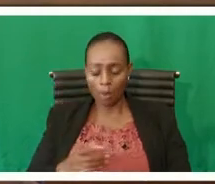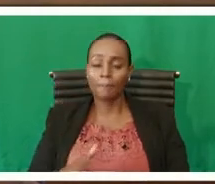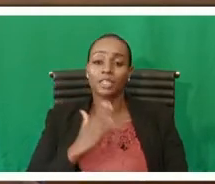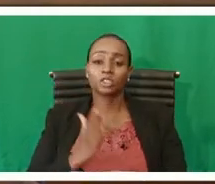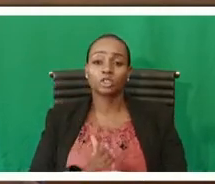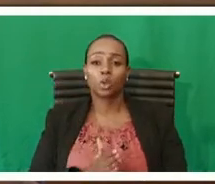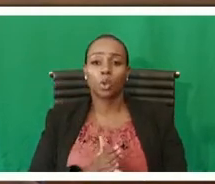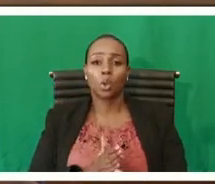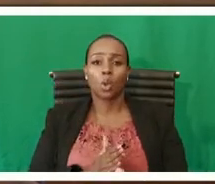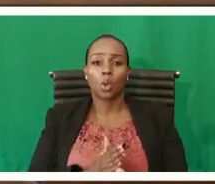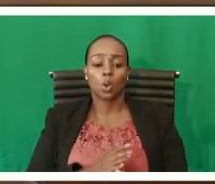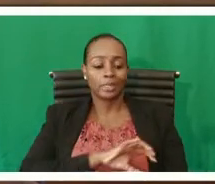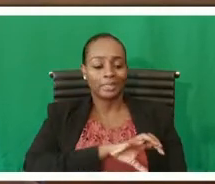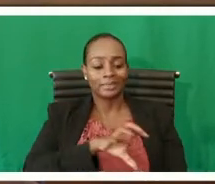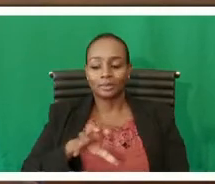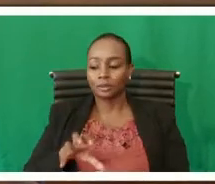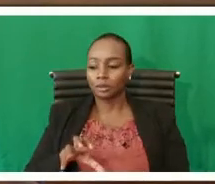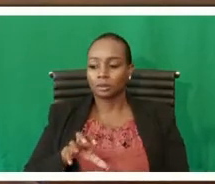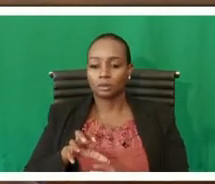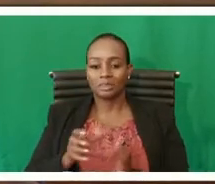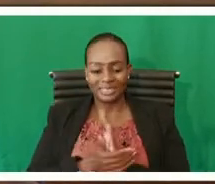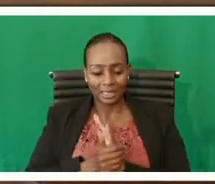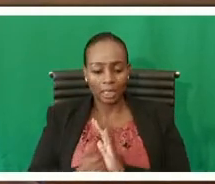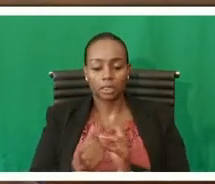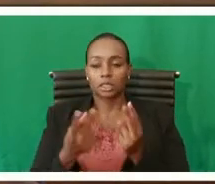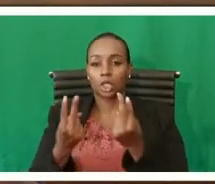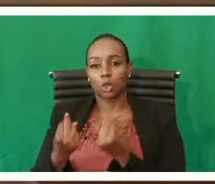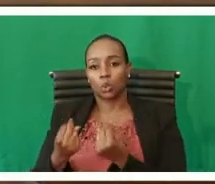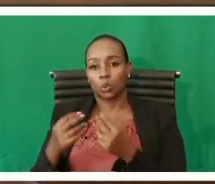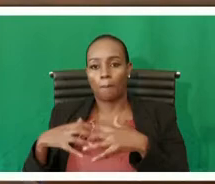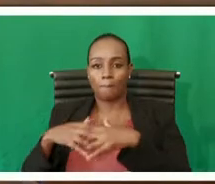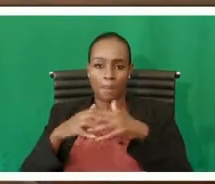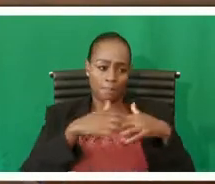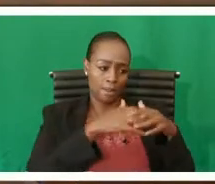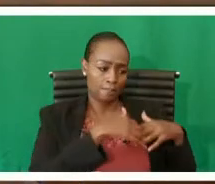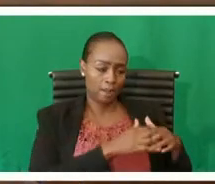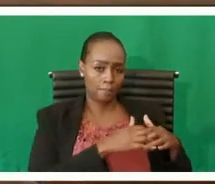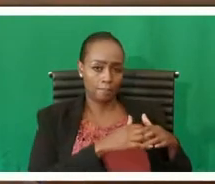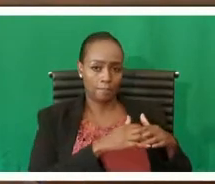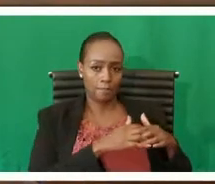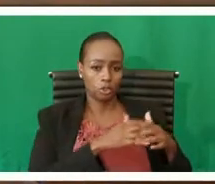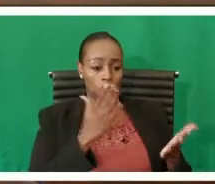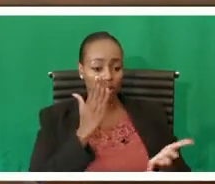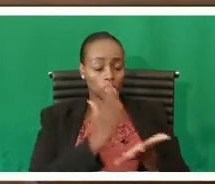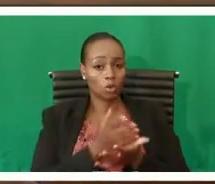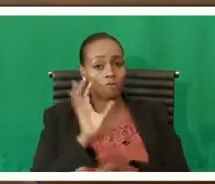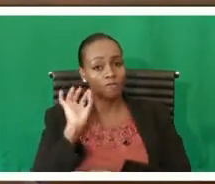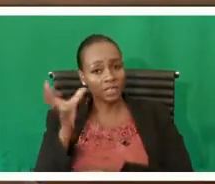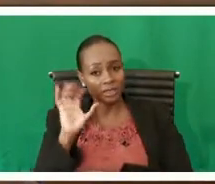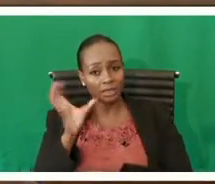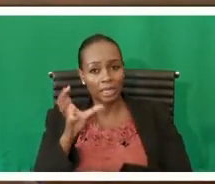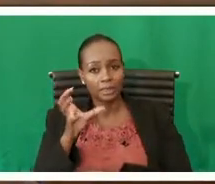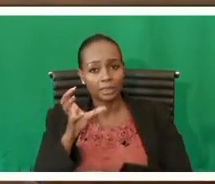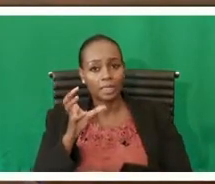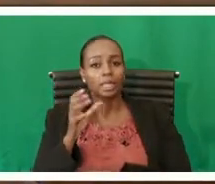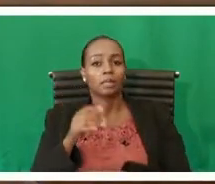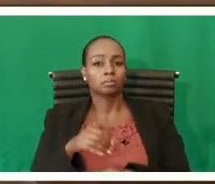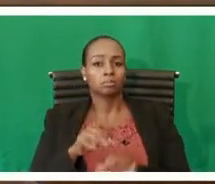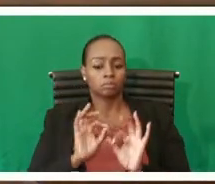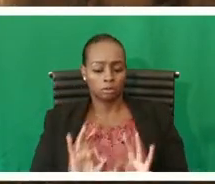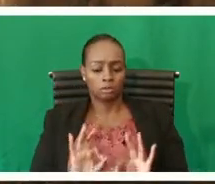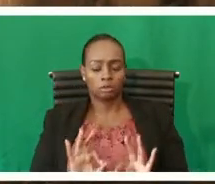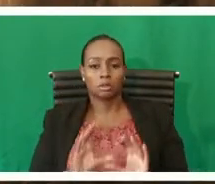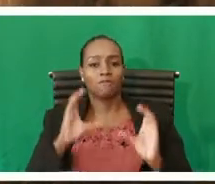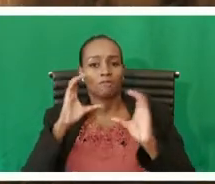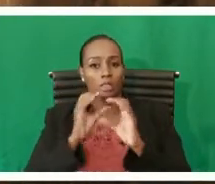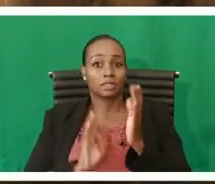sector and create new skills set to propel the Free State into the future.